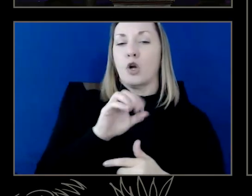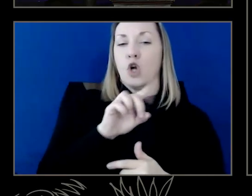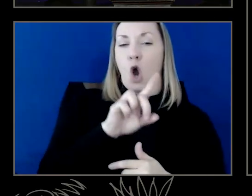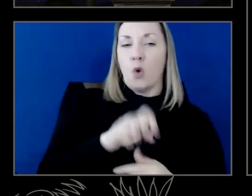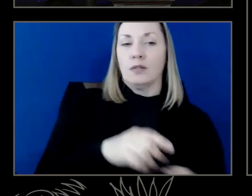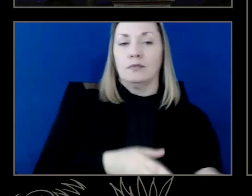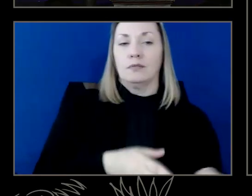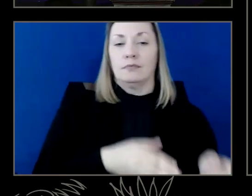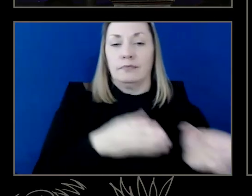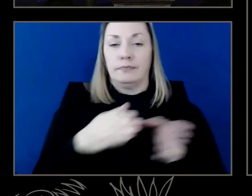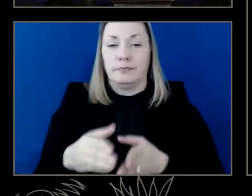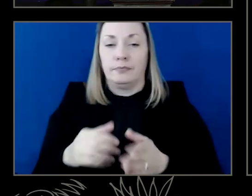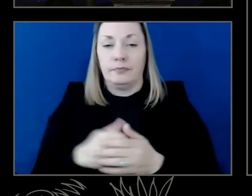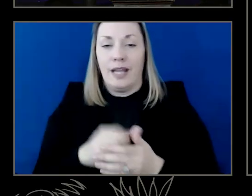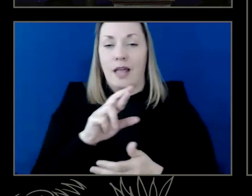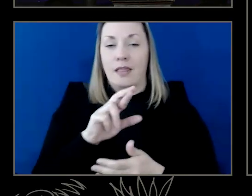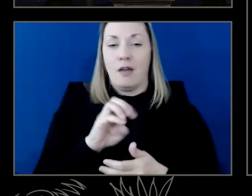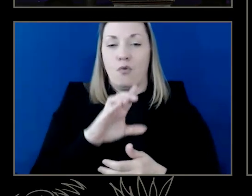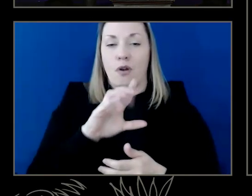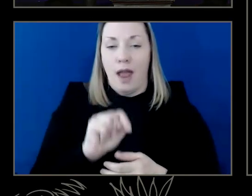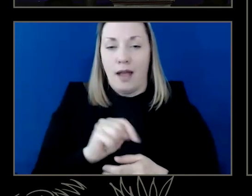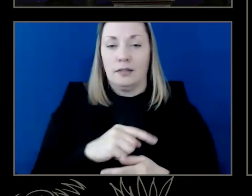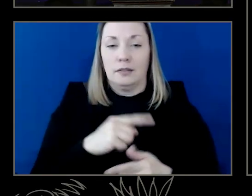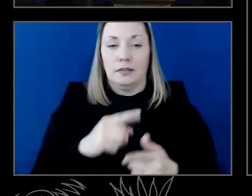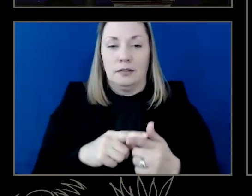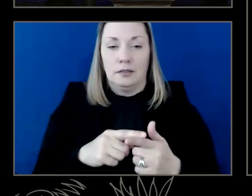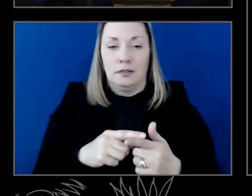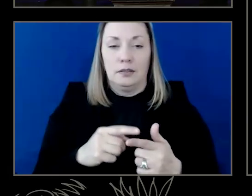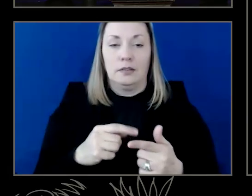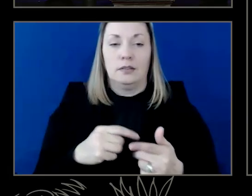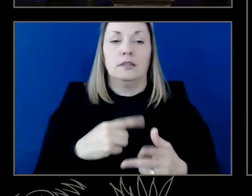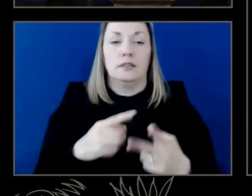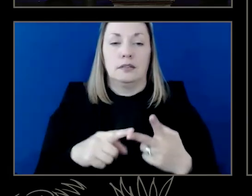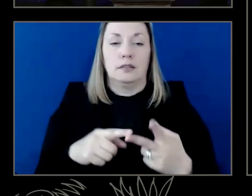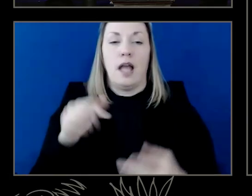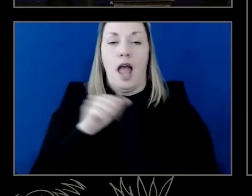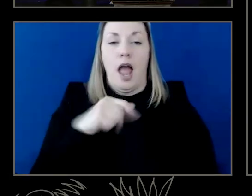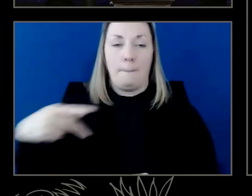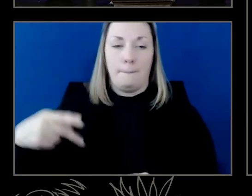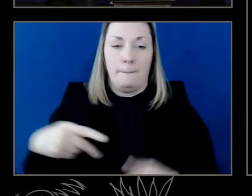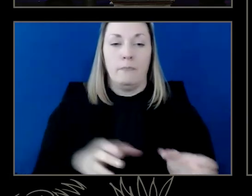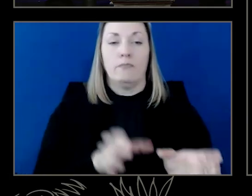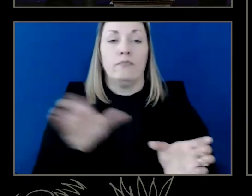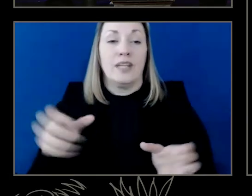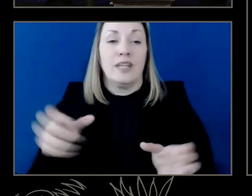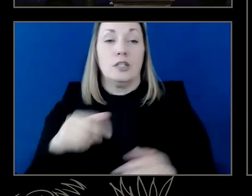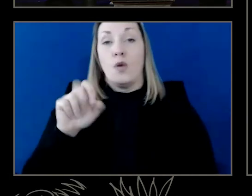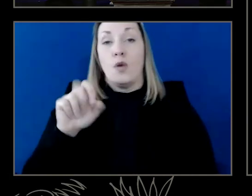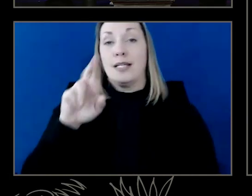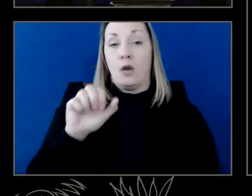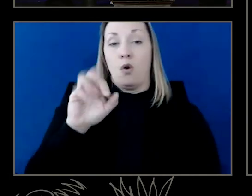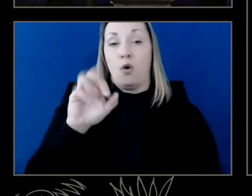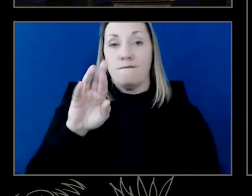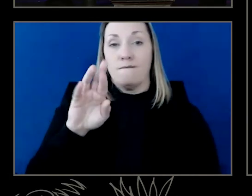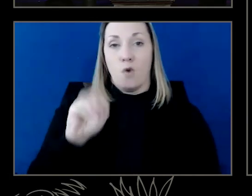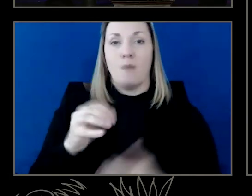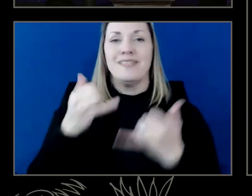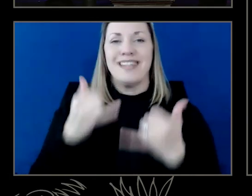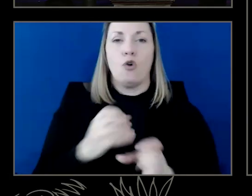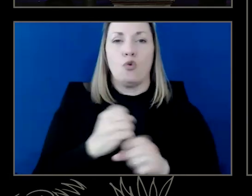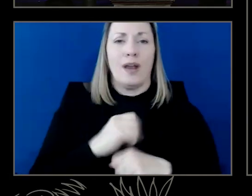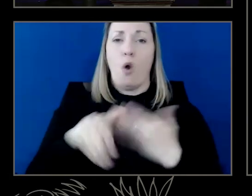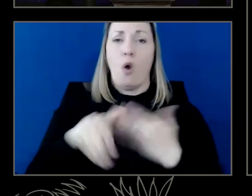and uploads it to S3 all in one go. Terraform is now creating all the resources